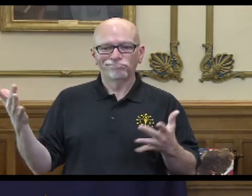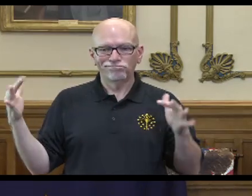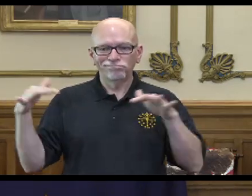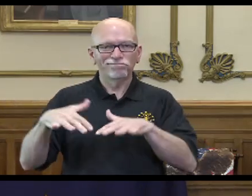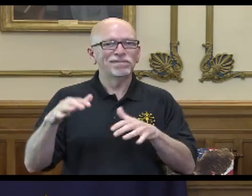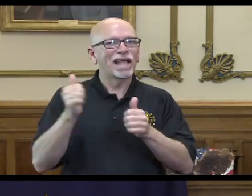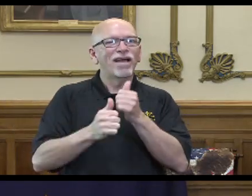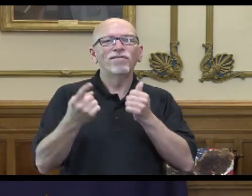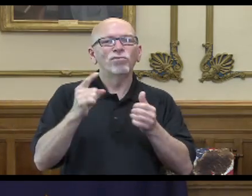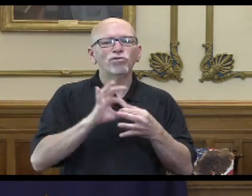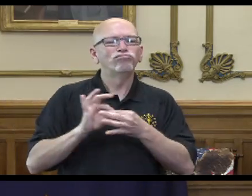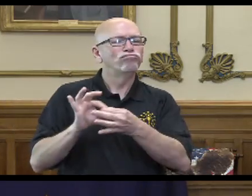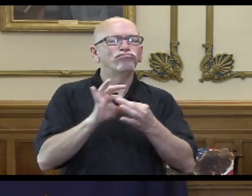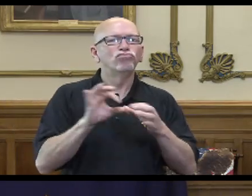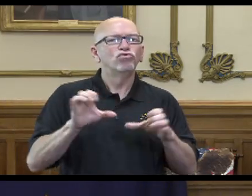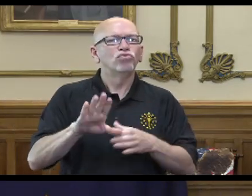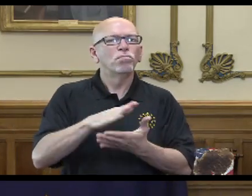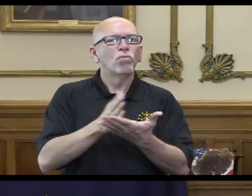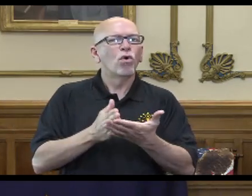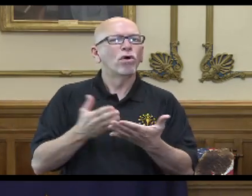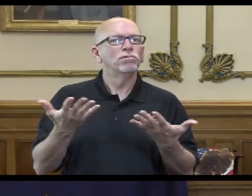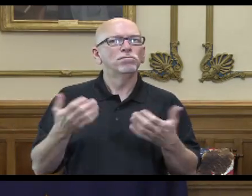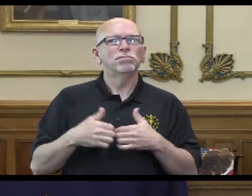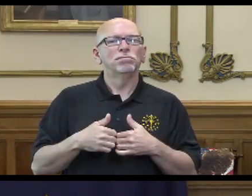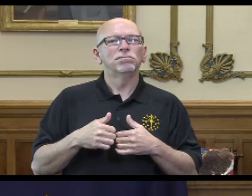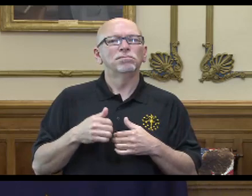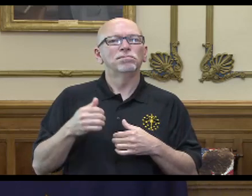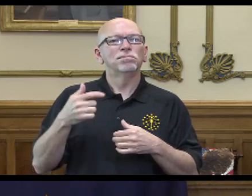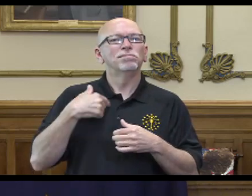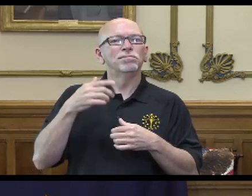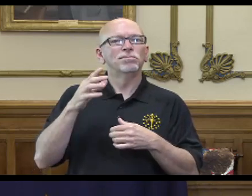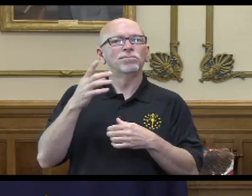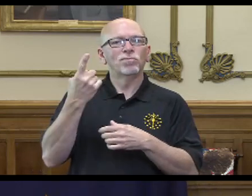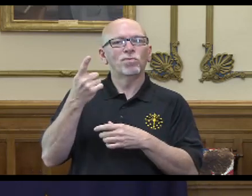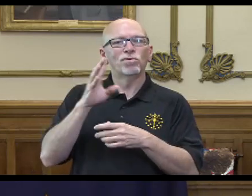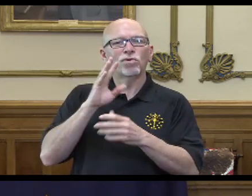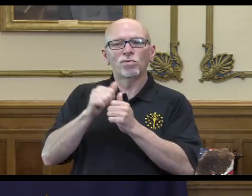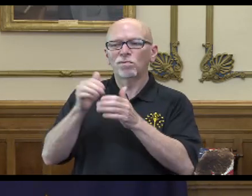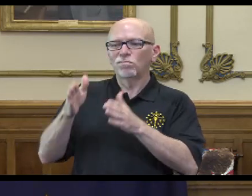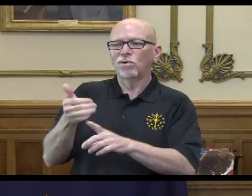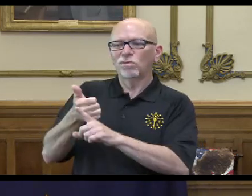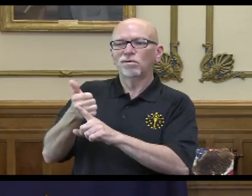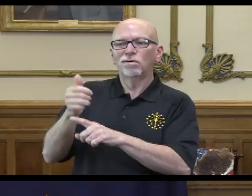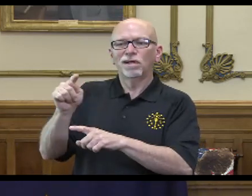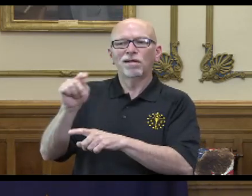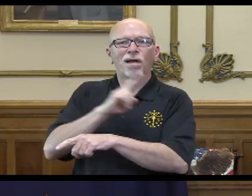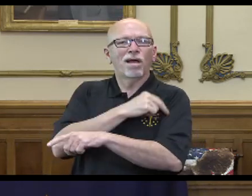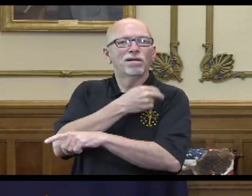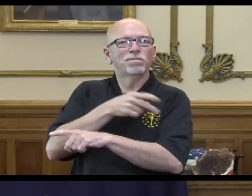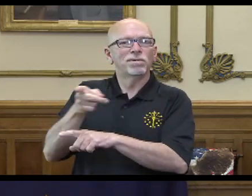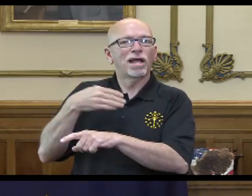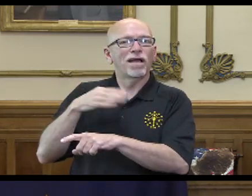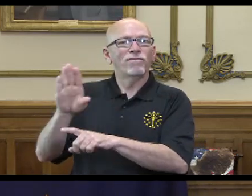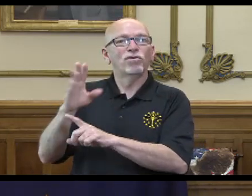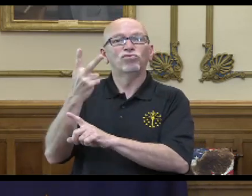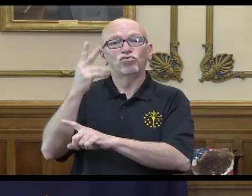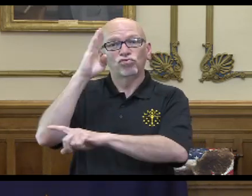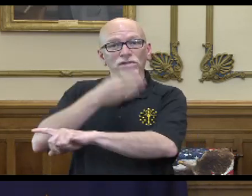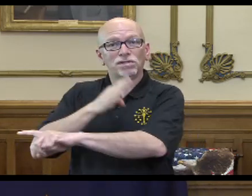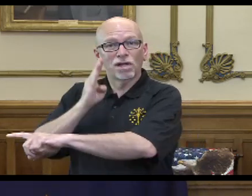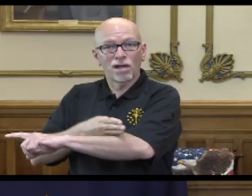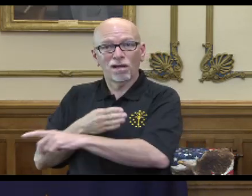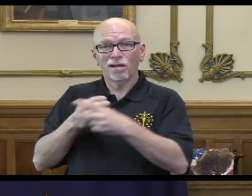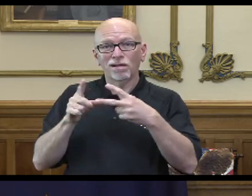their part, including, I talked to a mom who actually works at Riley Hospital, and she had her 2 sons, Declan